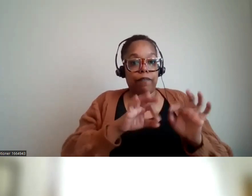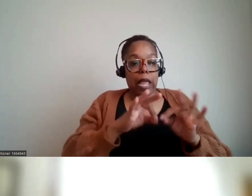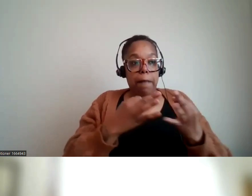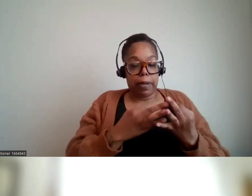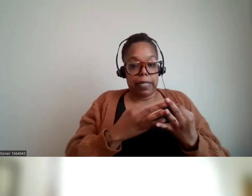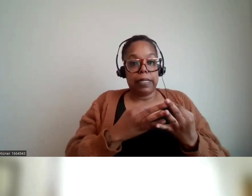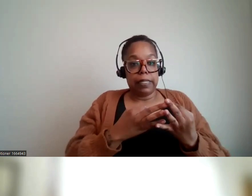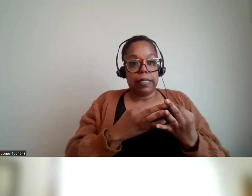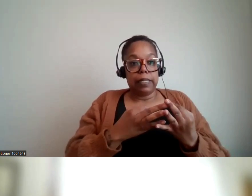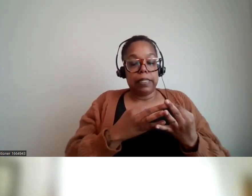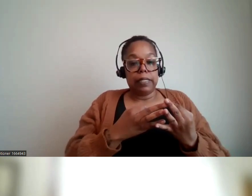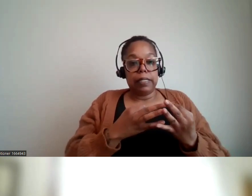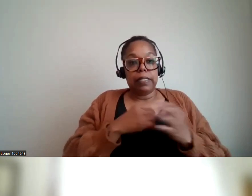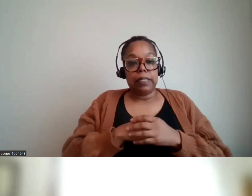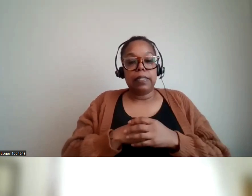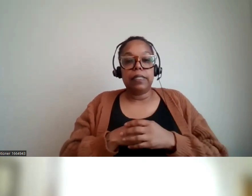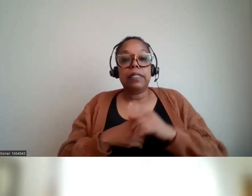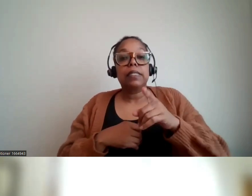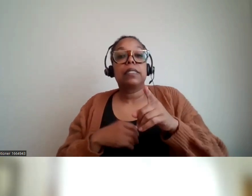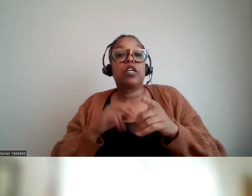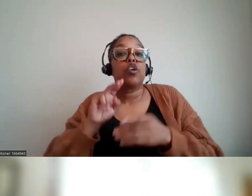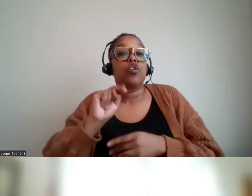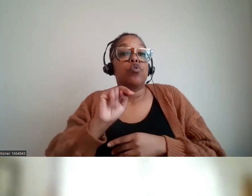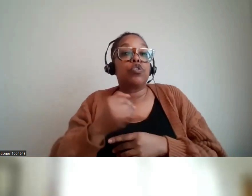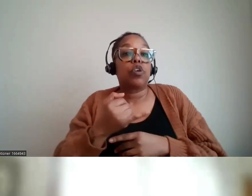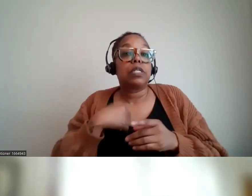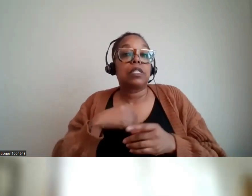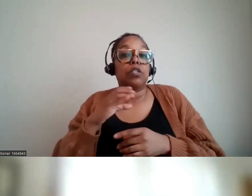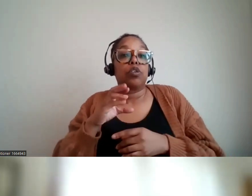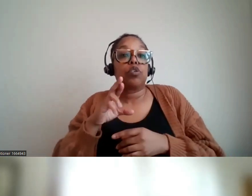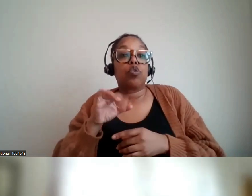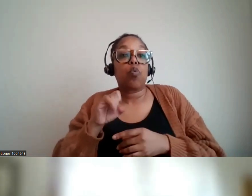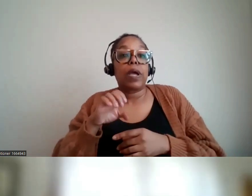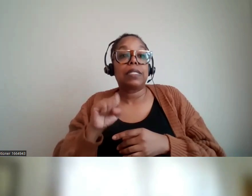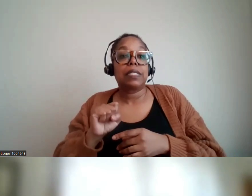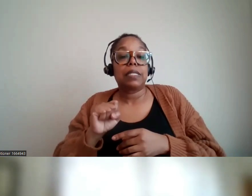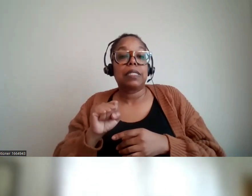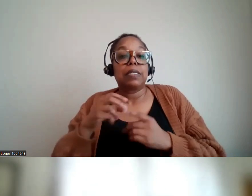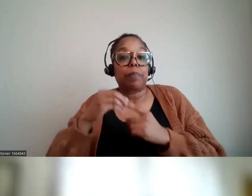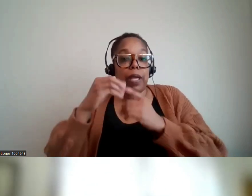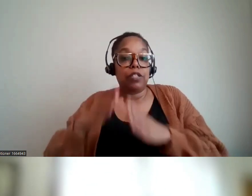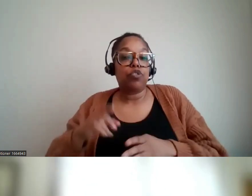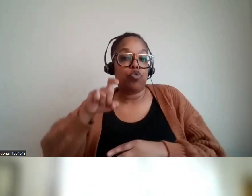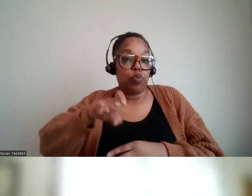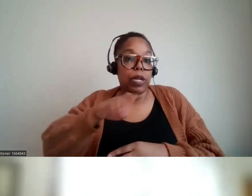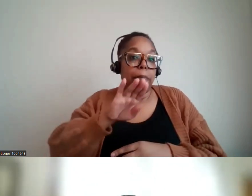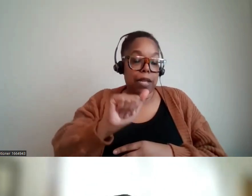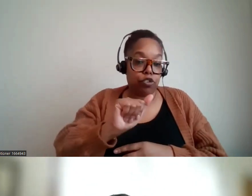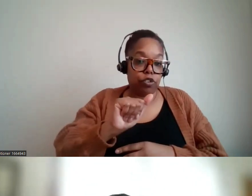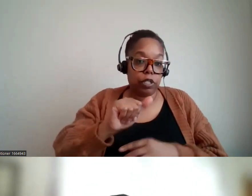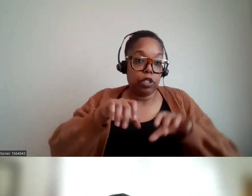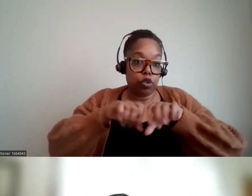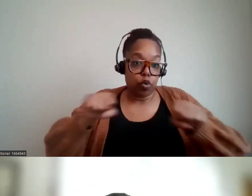Jersey, to be a crisis intervention specialist, you need a bachelor's degree with a few years experience. For our